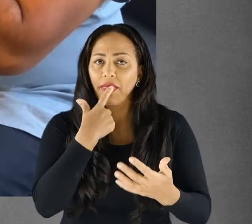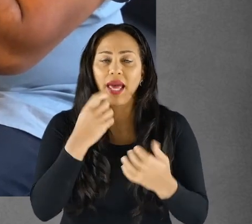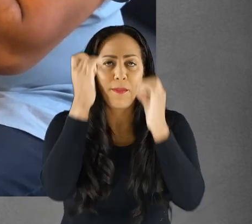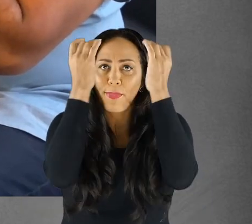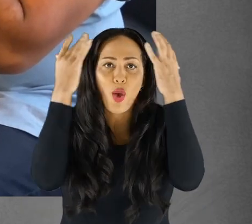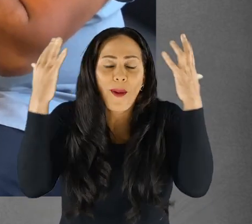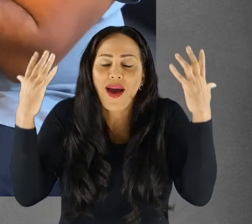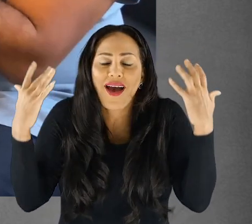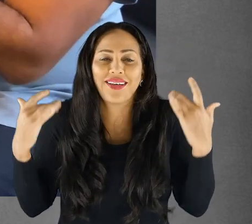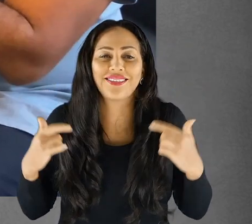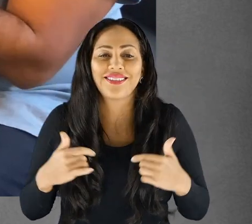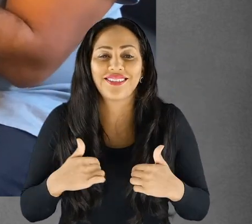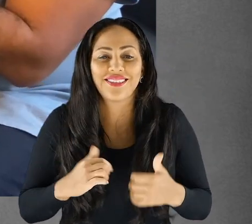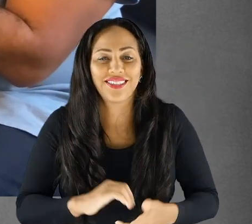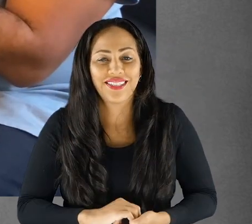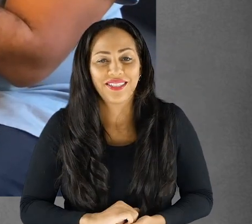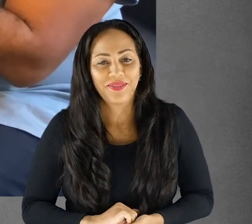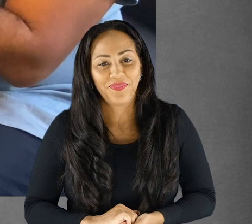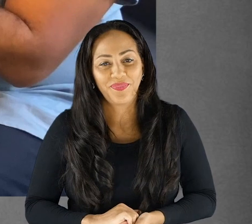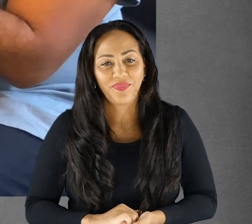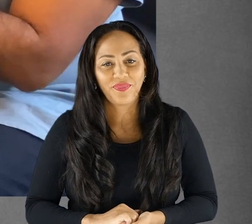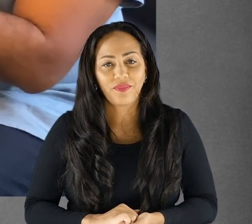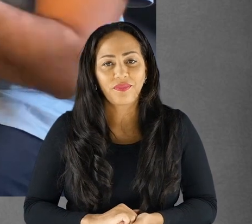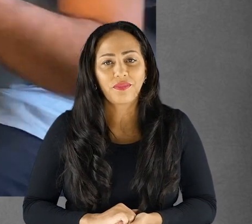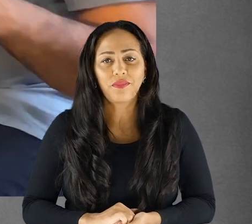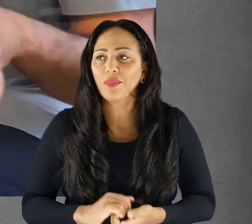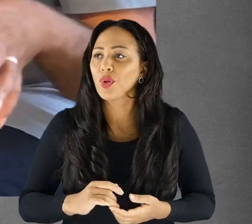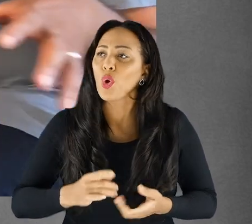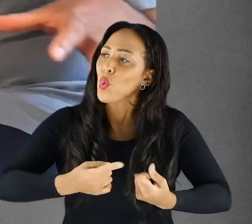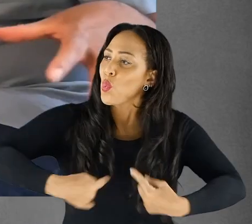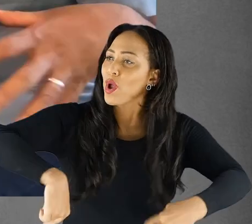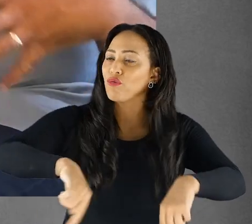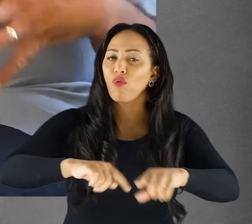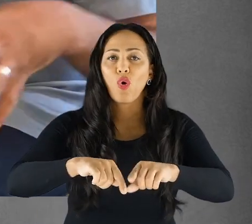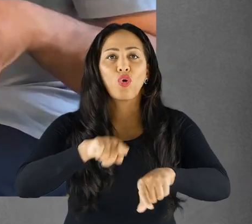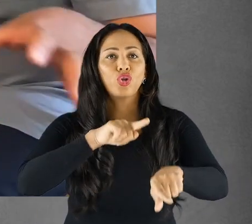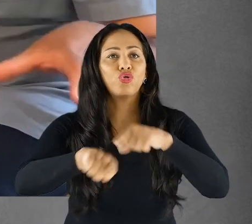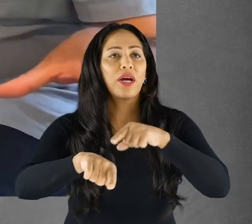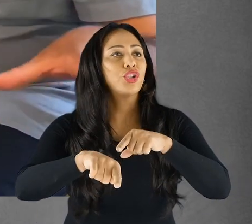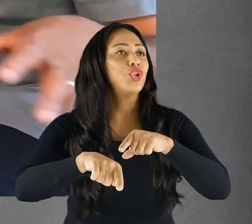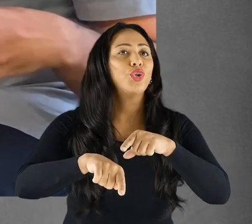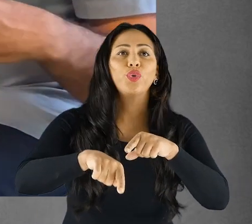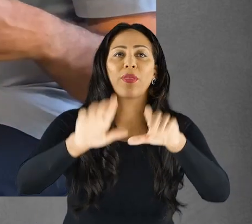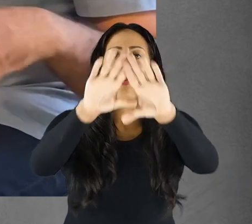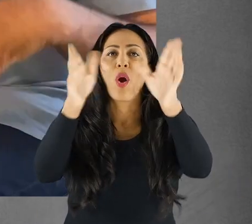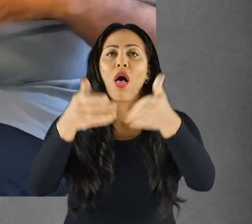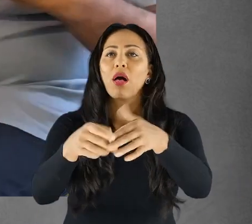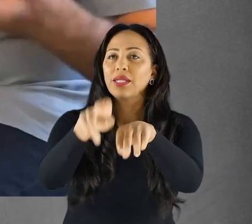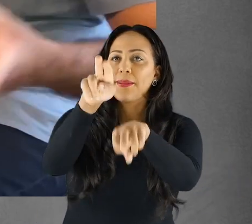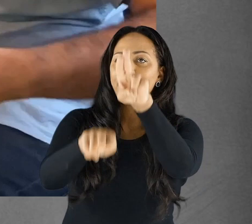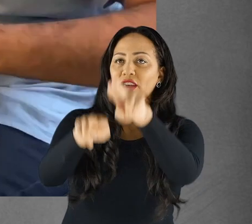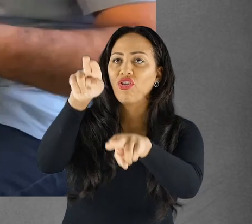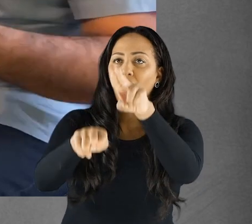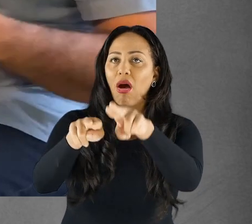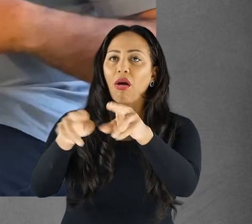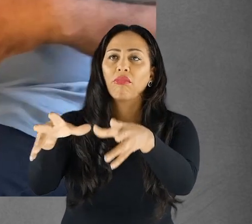to measure the world ourselves. We're trying to kind of get a measure of the world, and it's always good to